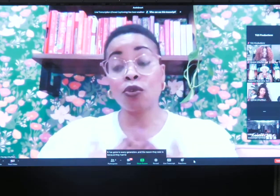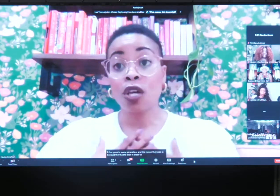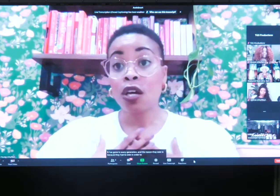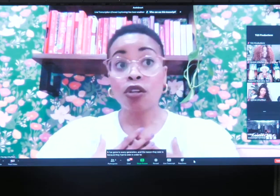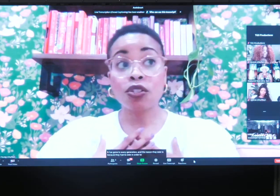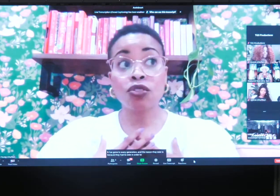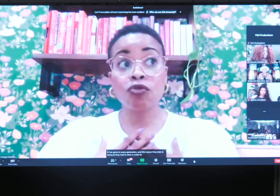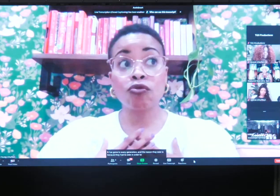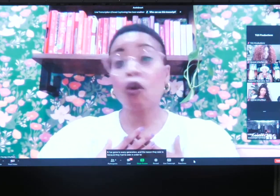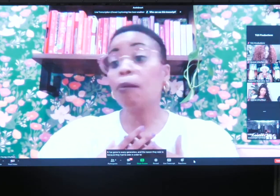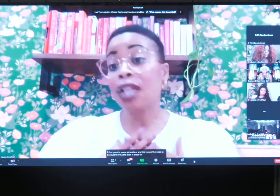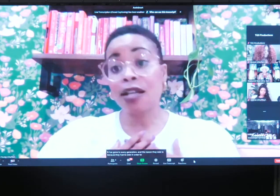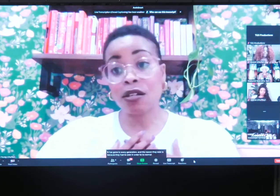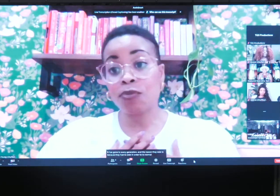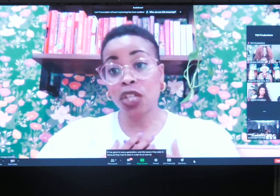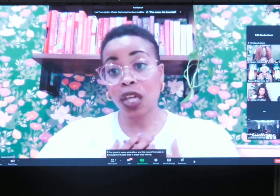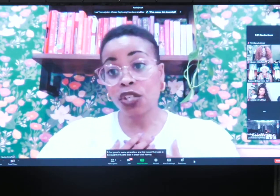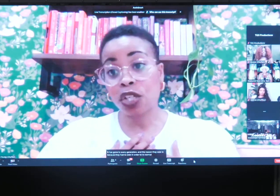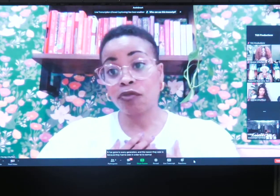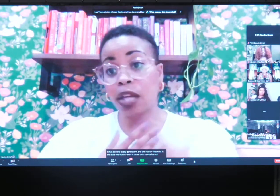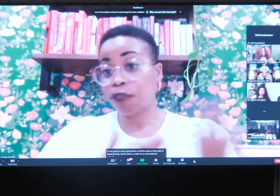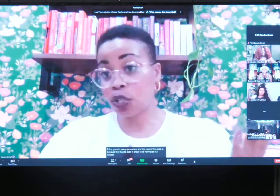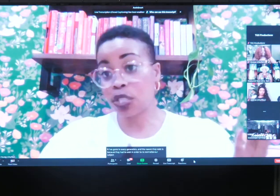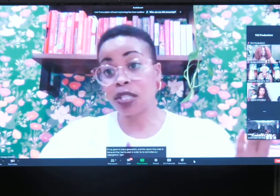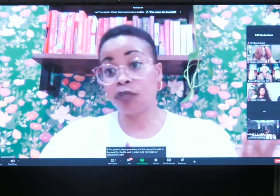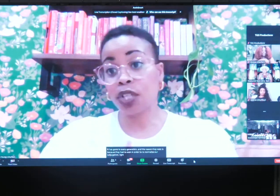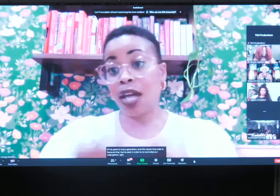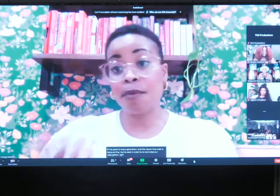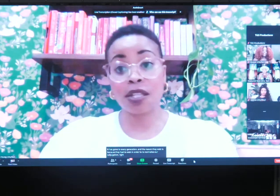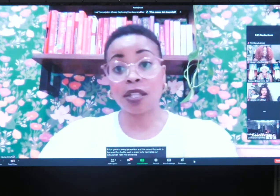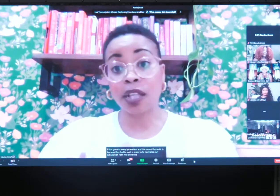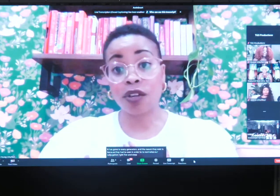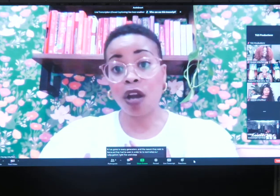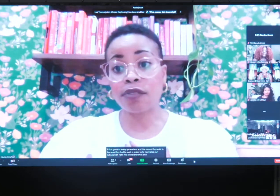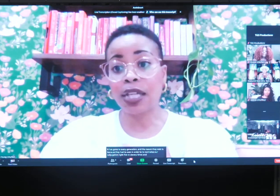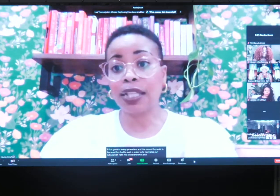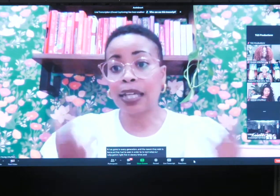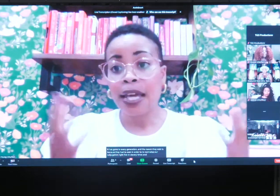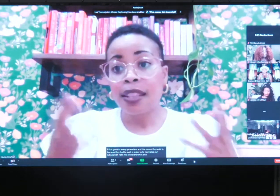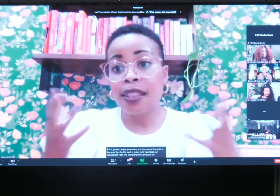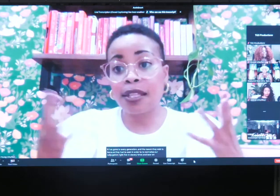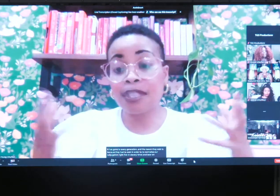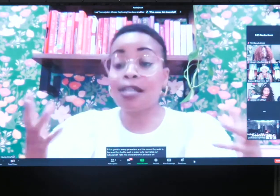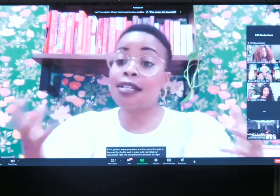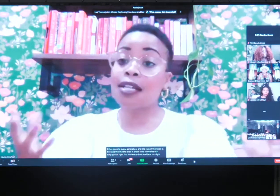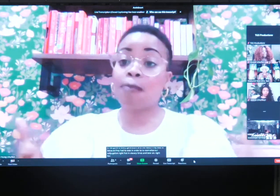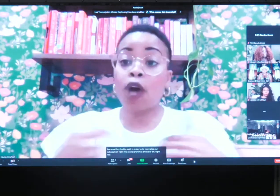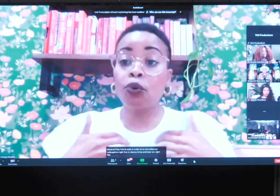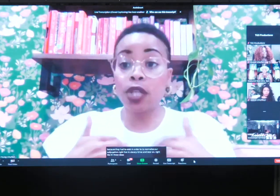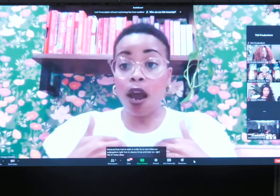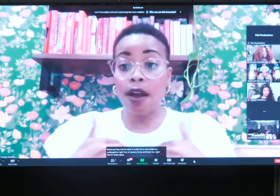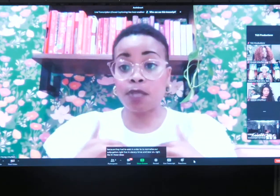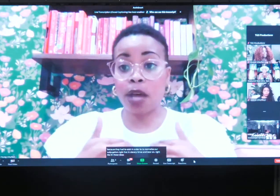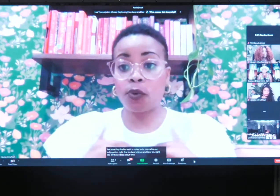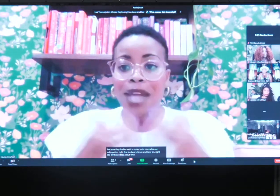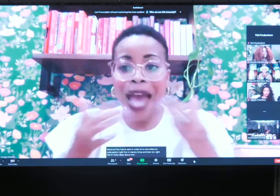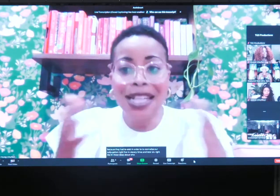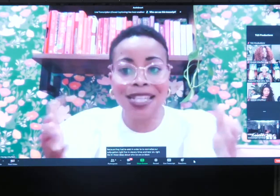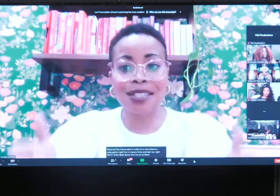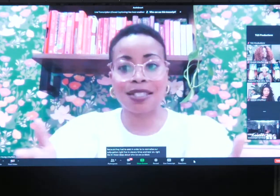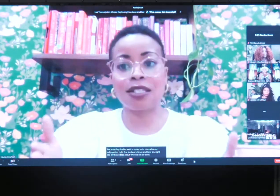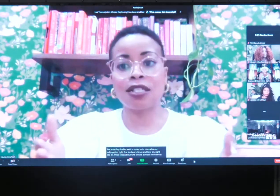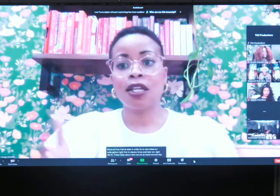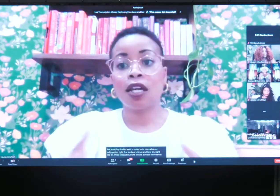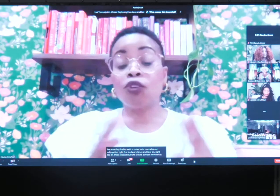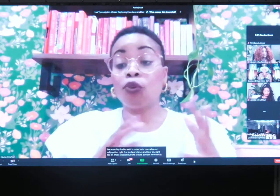to normalize our subjugation, right? First in slavery times and then later on, right? These ideas about who we are as Black women had